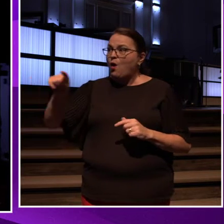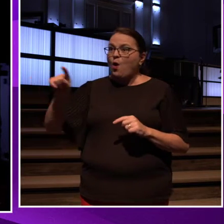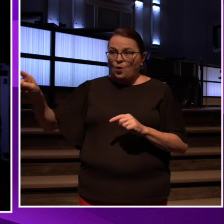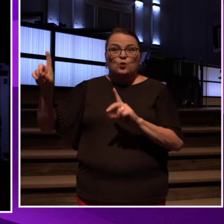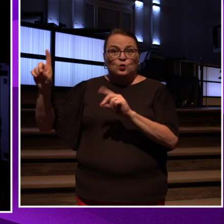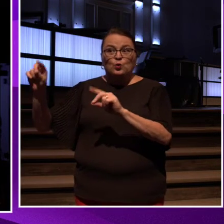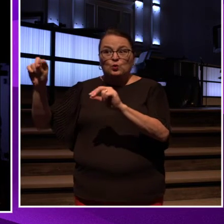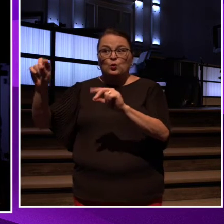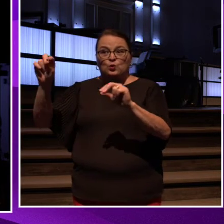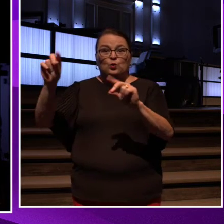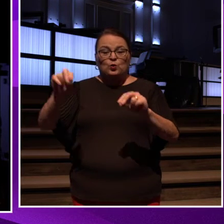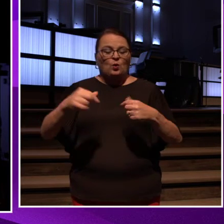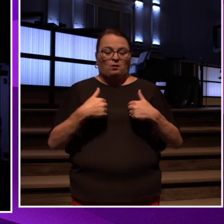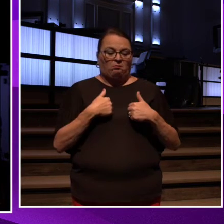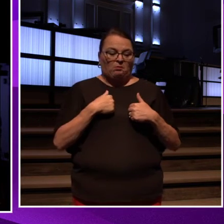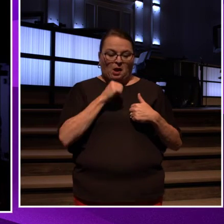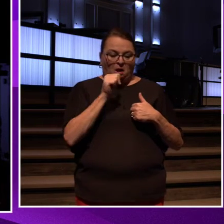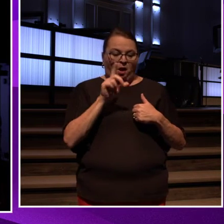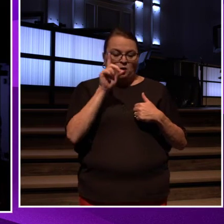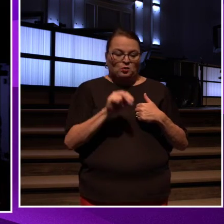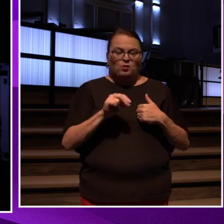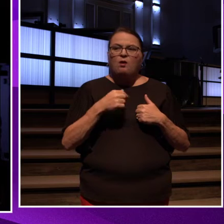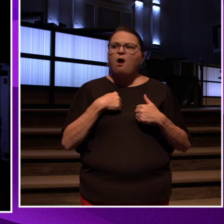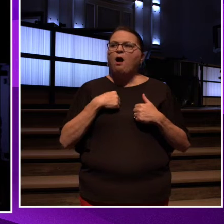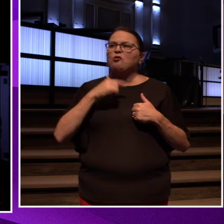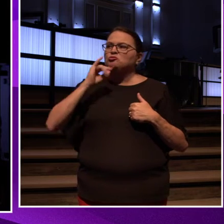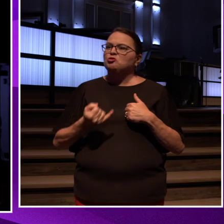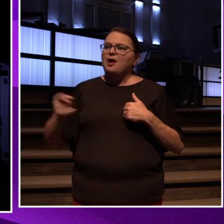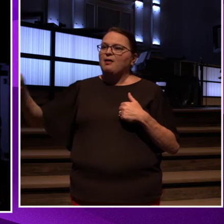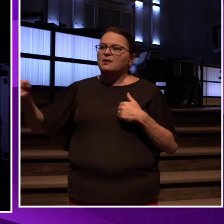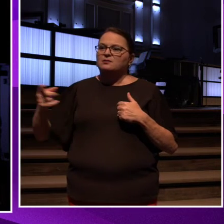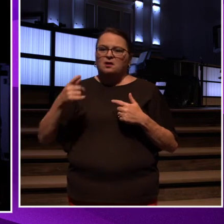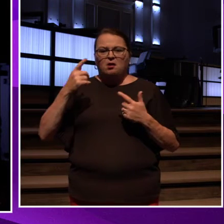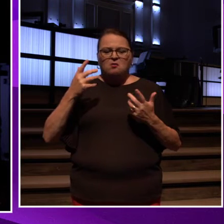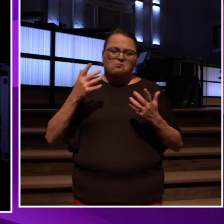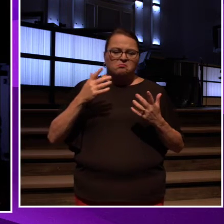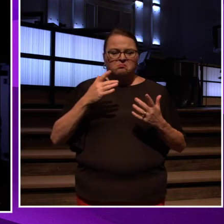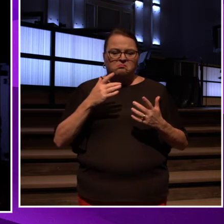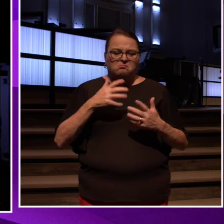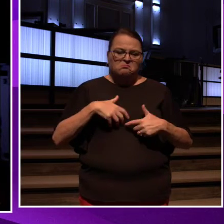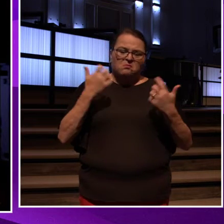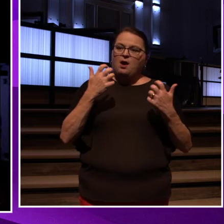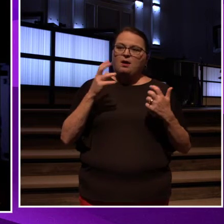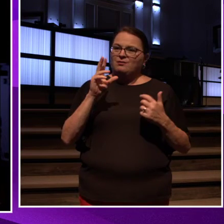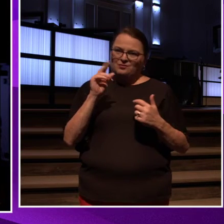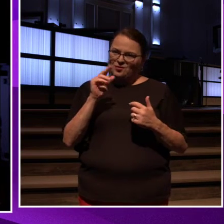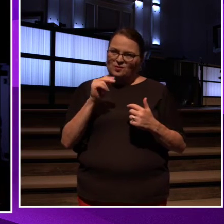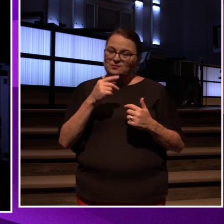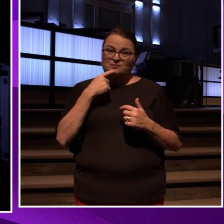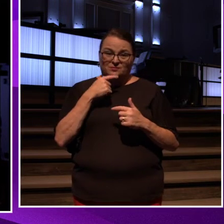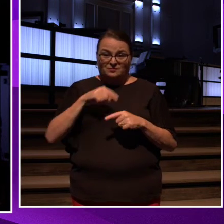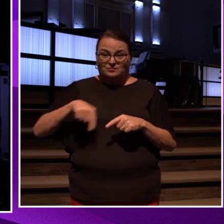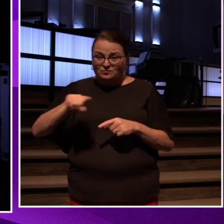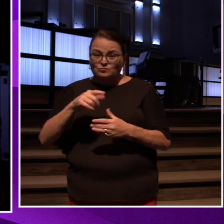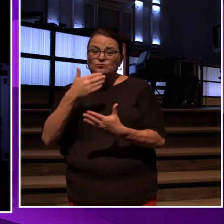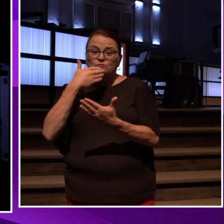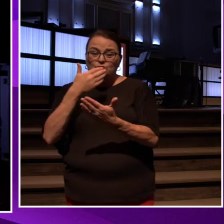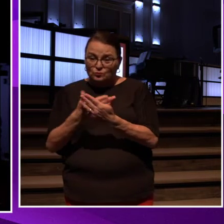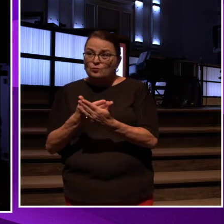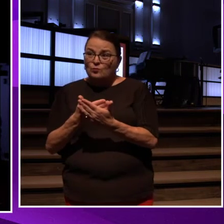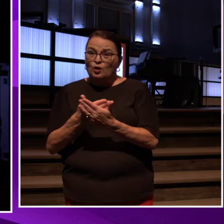just because you can't do. And don't be making a big to-do of it. These folks were preaching Christ. But he said the good ones at the end of